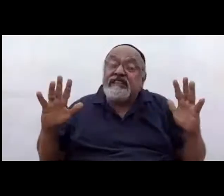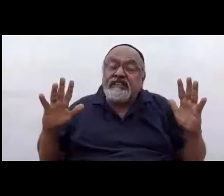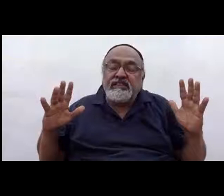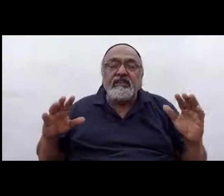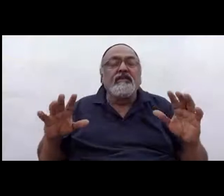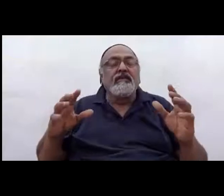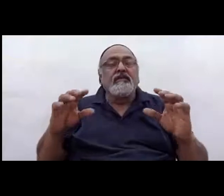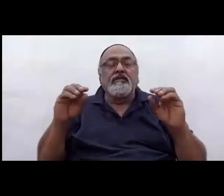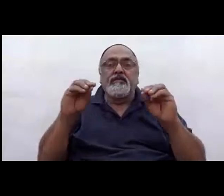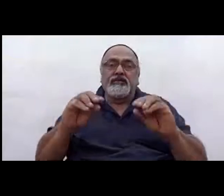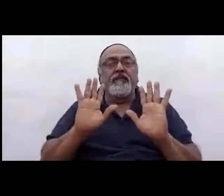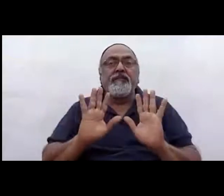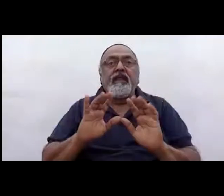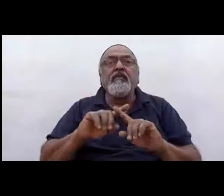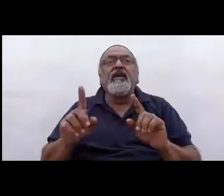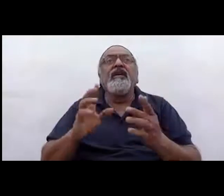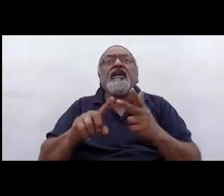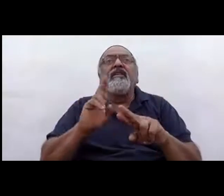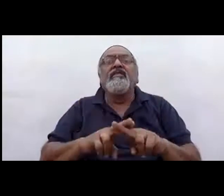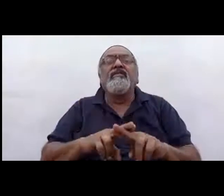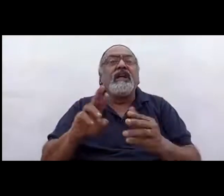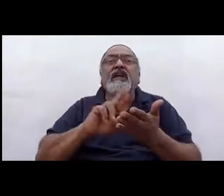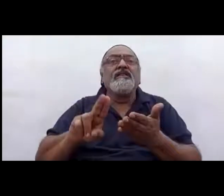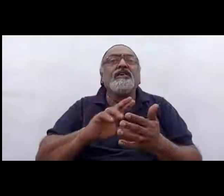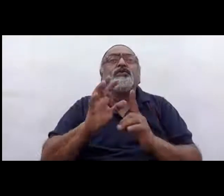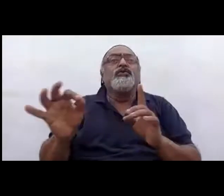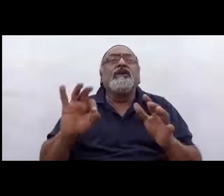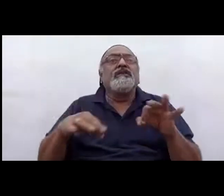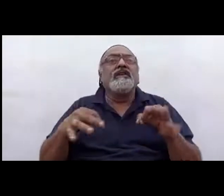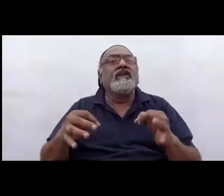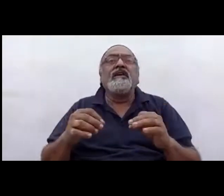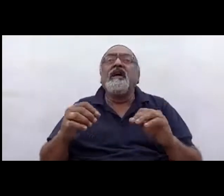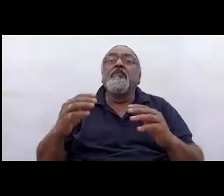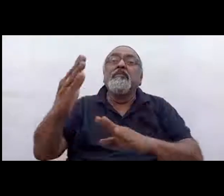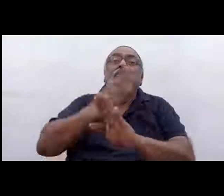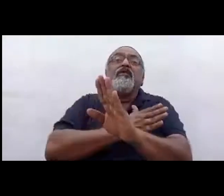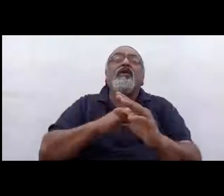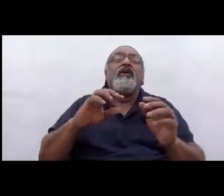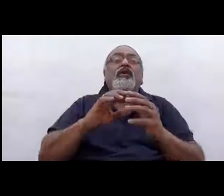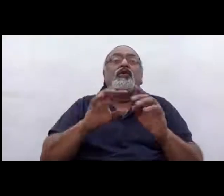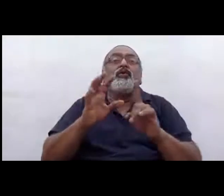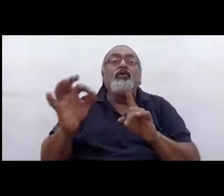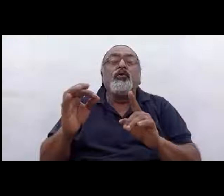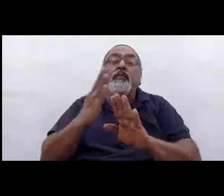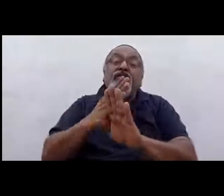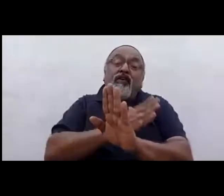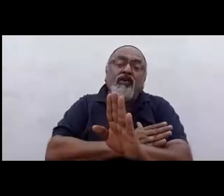the abstract to some research conference or something, we have to submit the abstract. In such